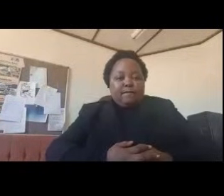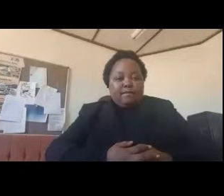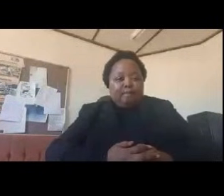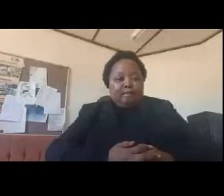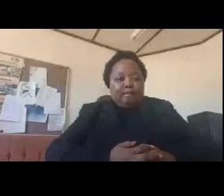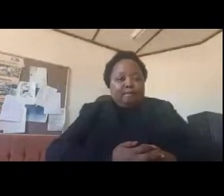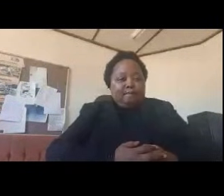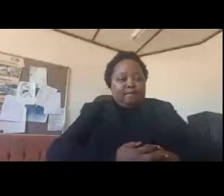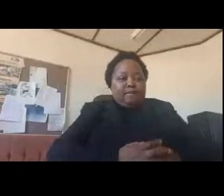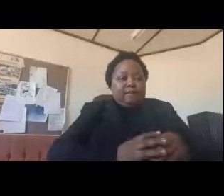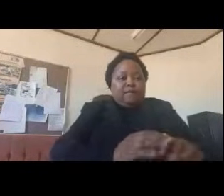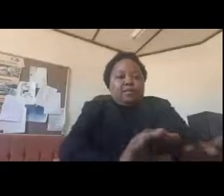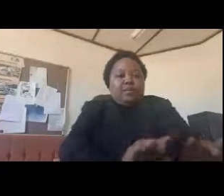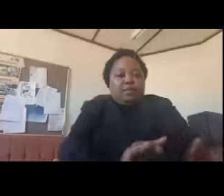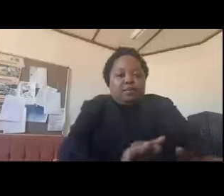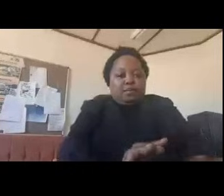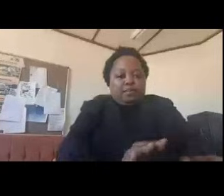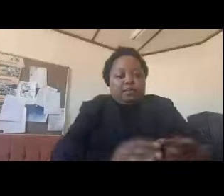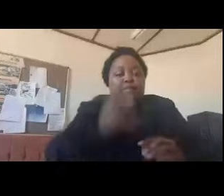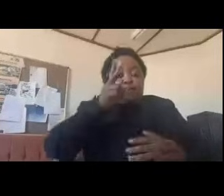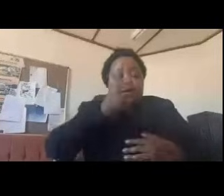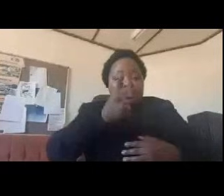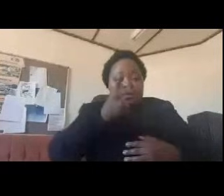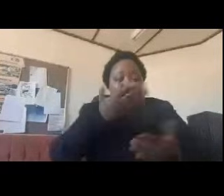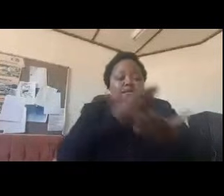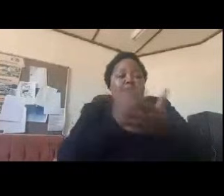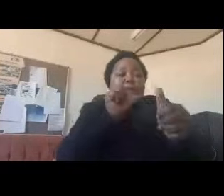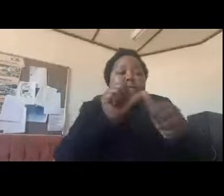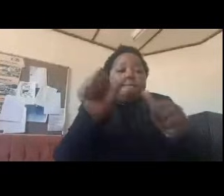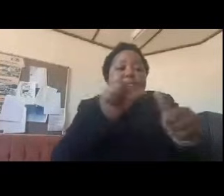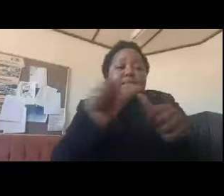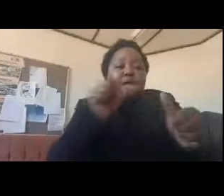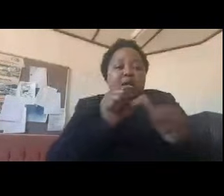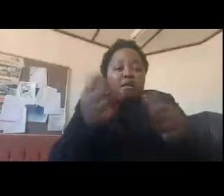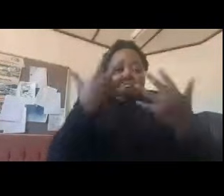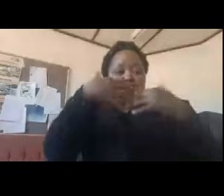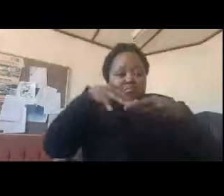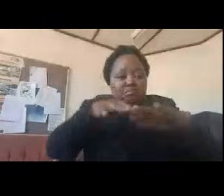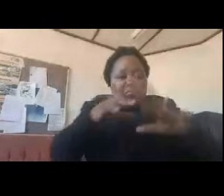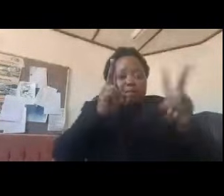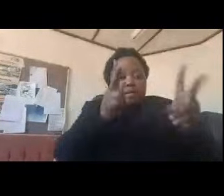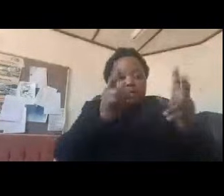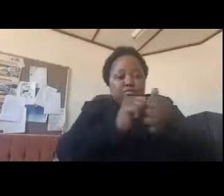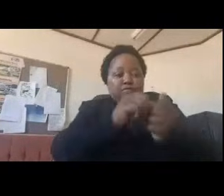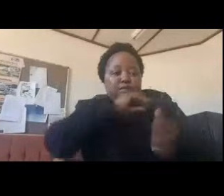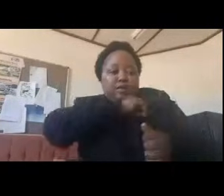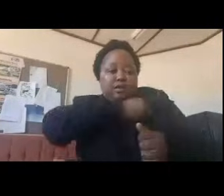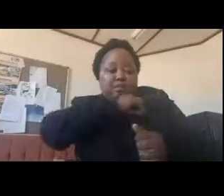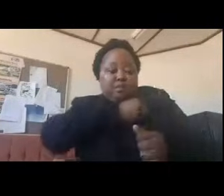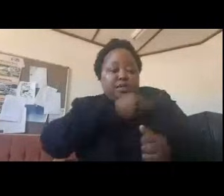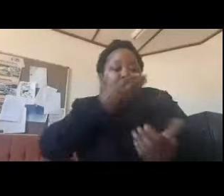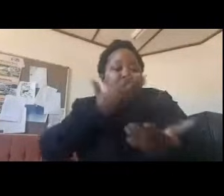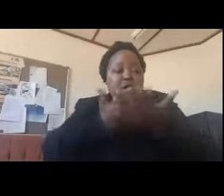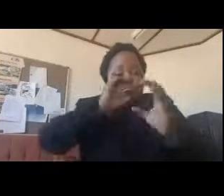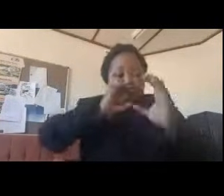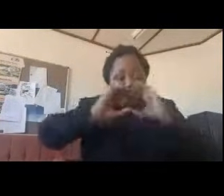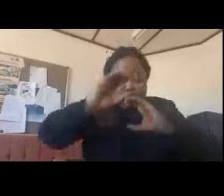to also better accommodate our persons with disabilities, communication is